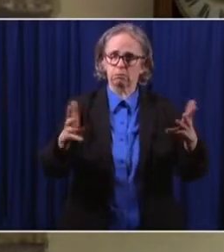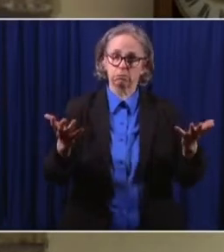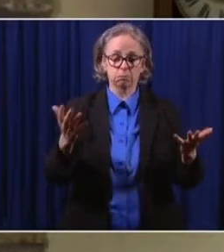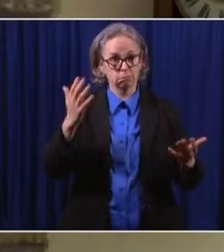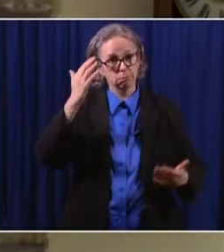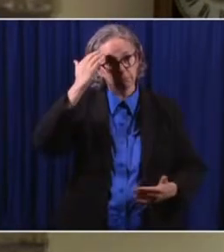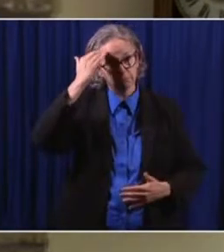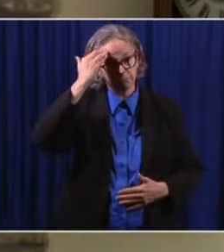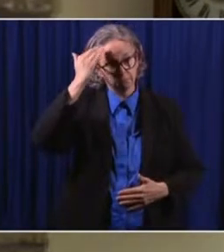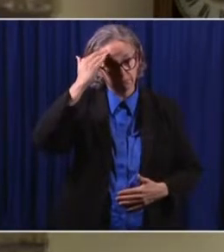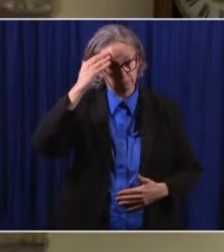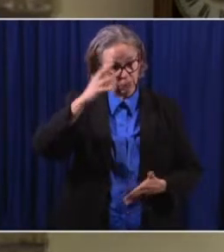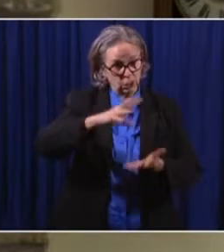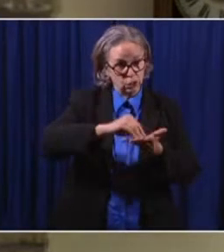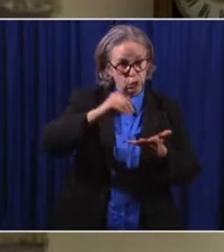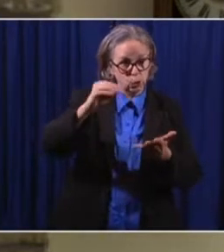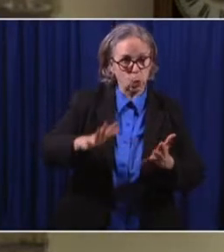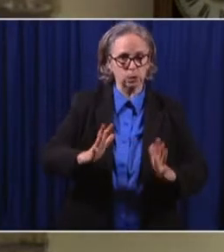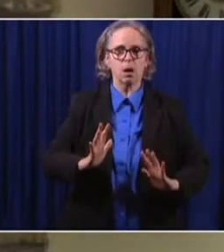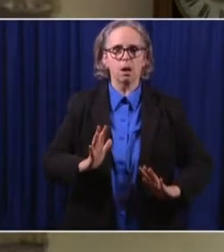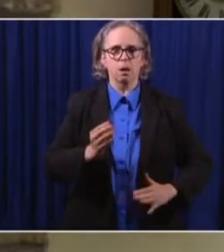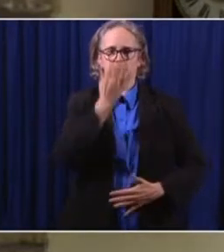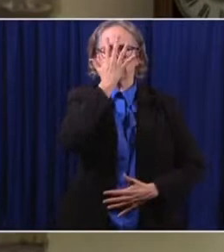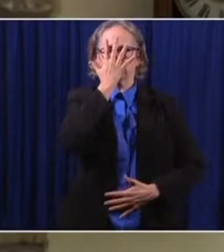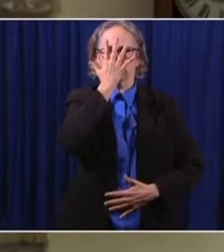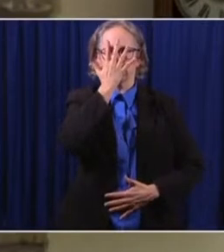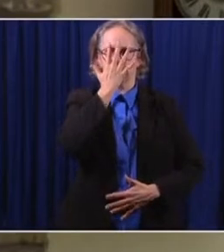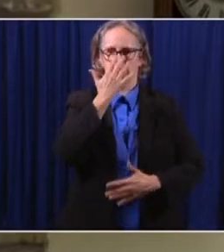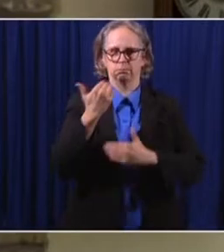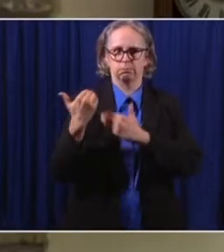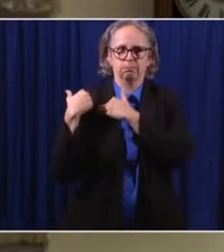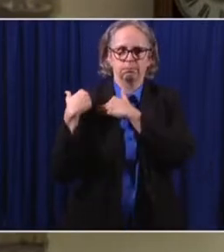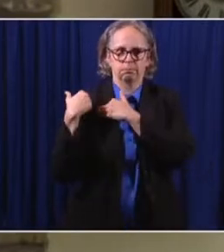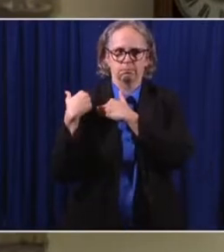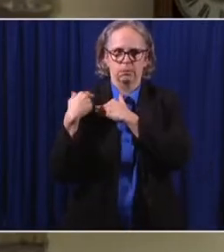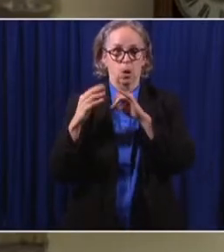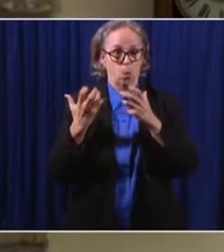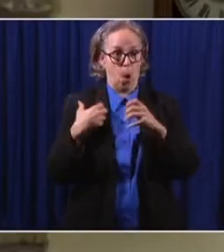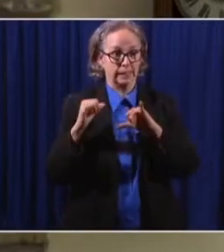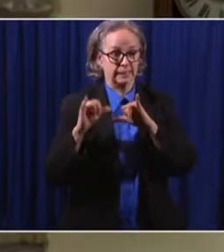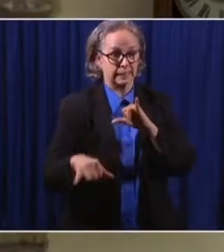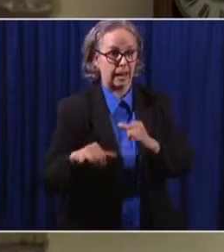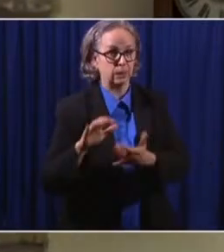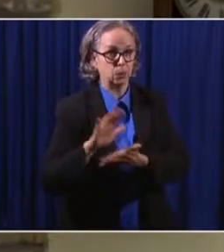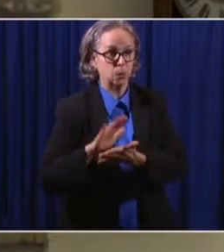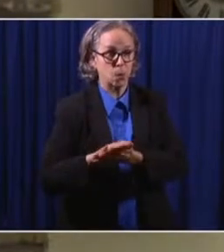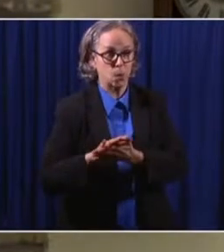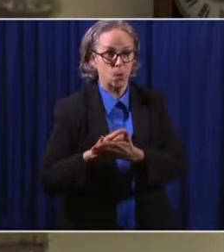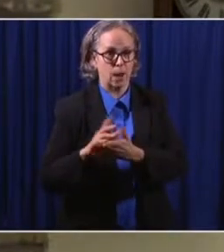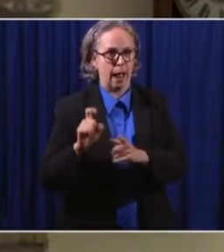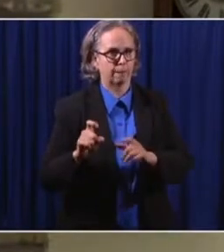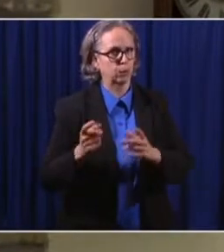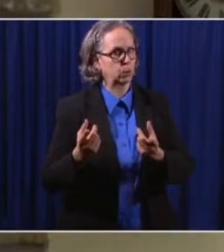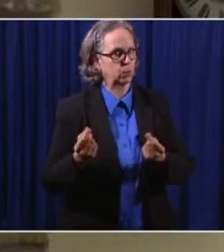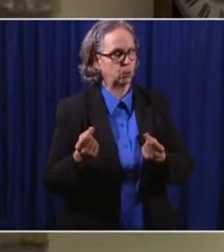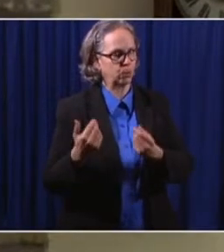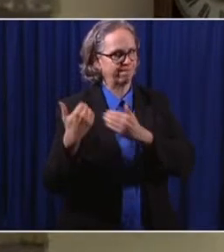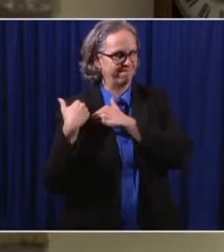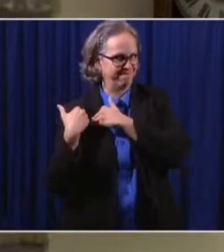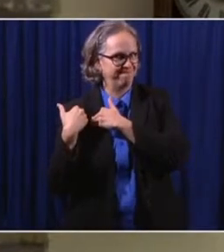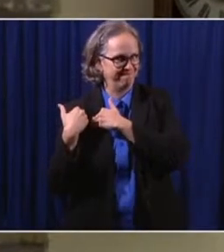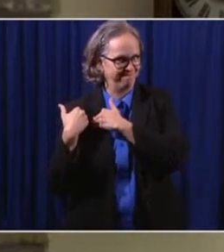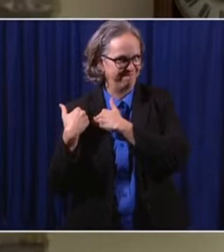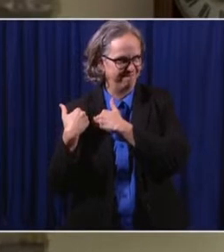recognize that their ability to stay on campus, their ability to stay in class, is solely collectively within their own hands.